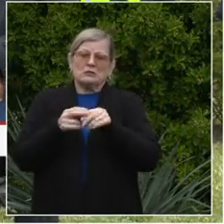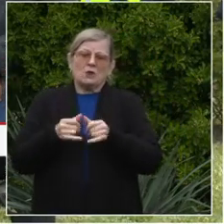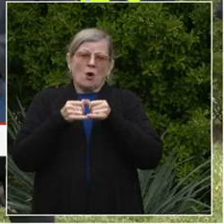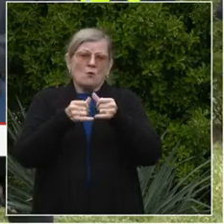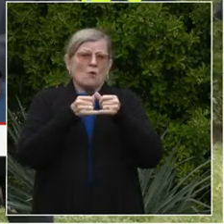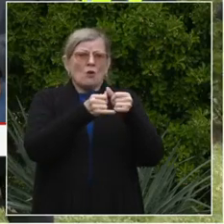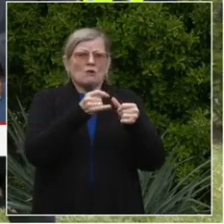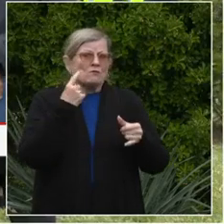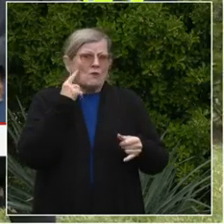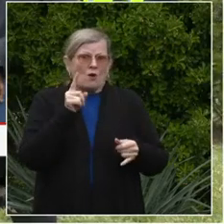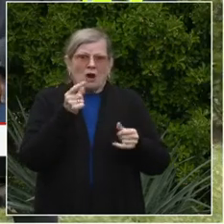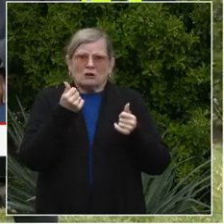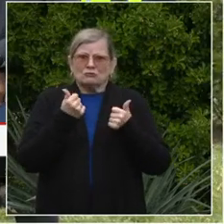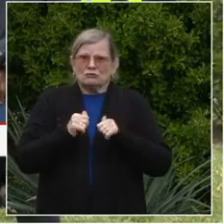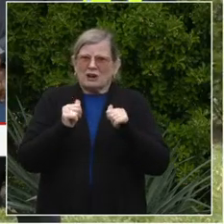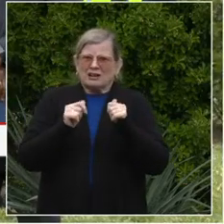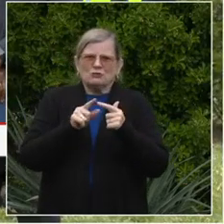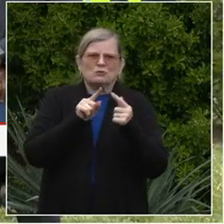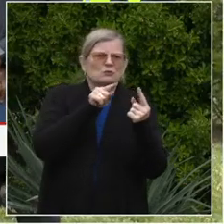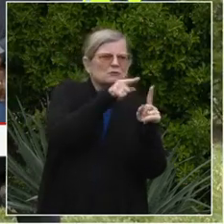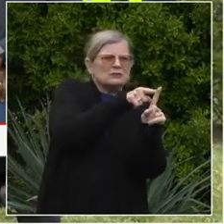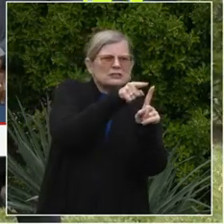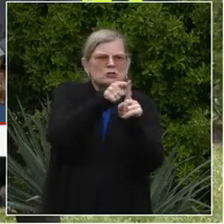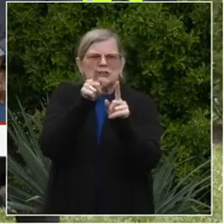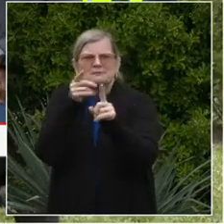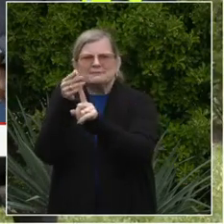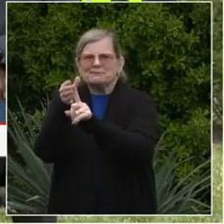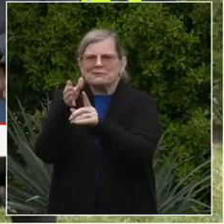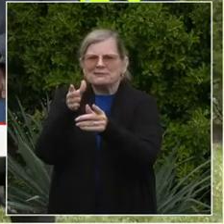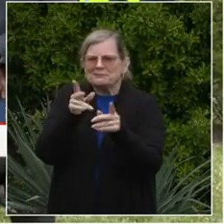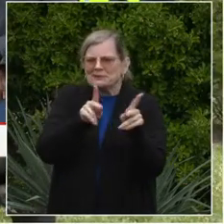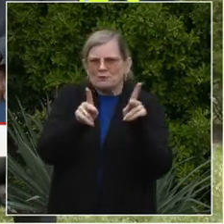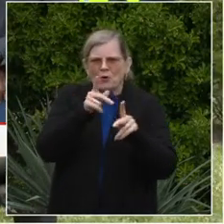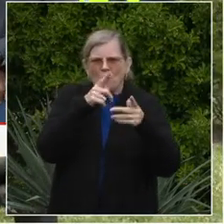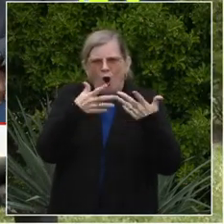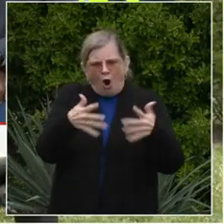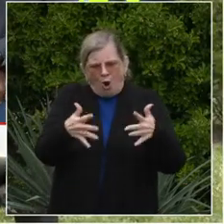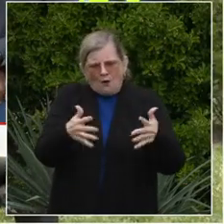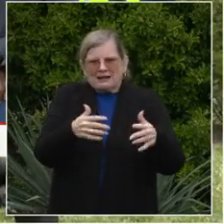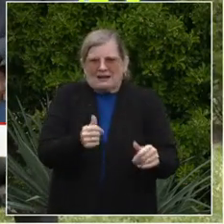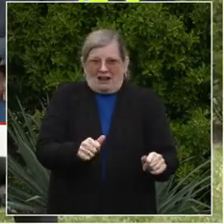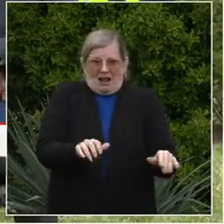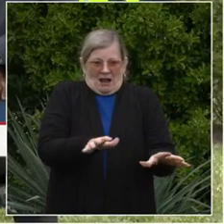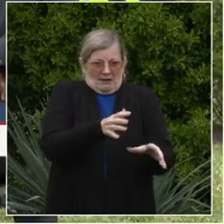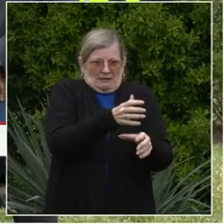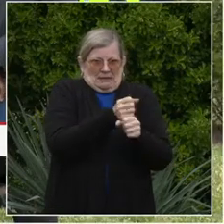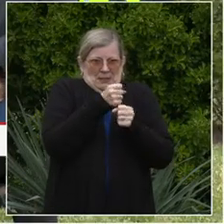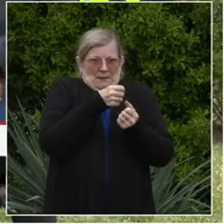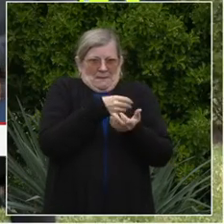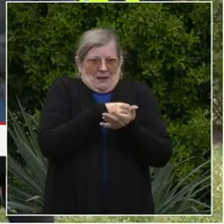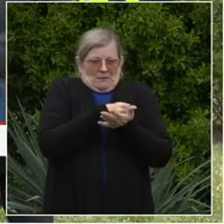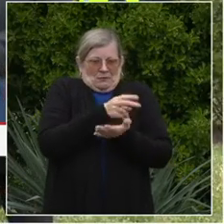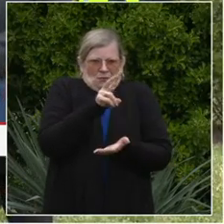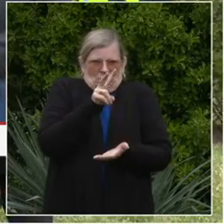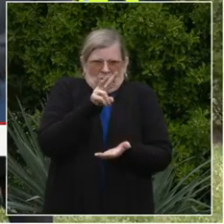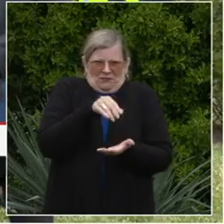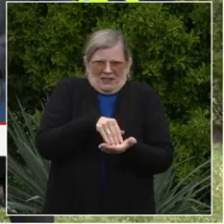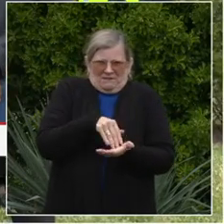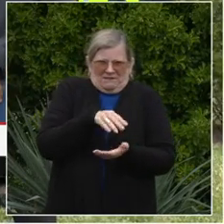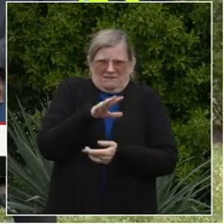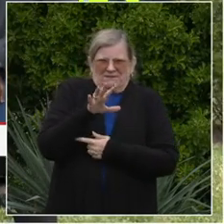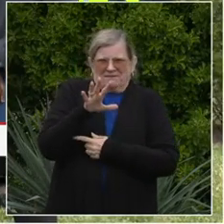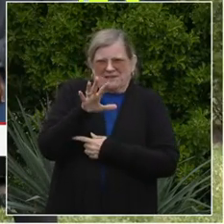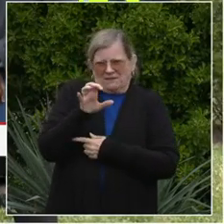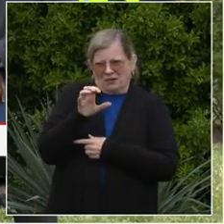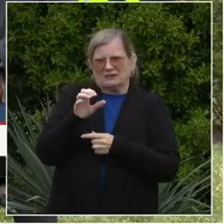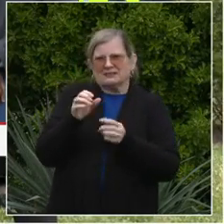in specific types of guns. Already, people can get $2,500 if they help us recover an